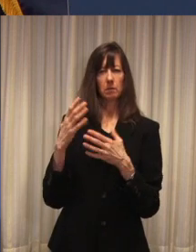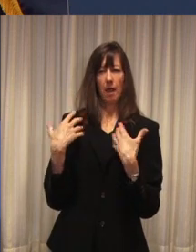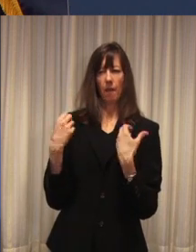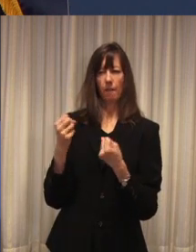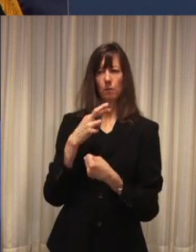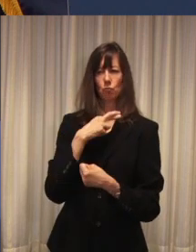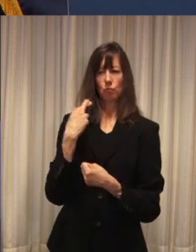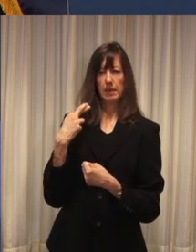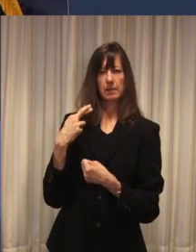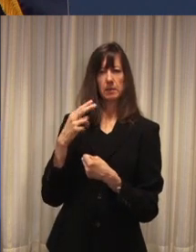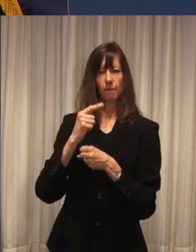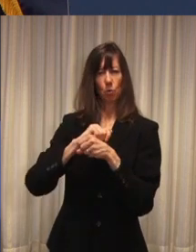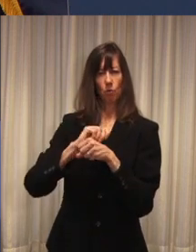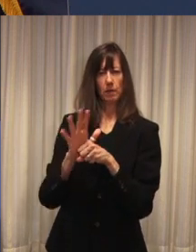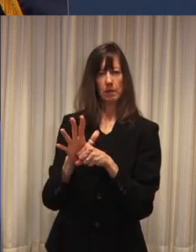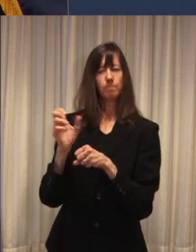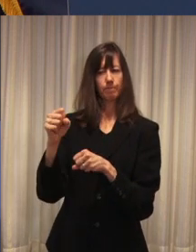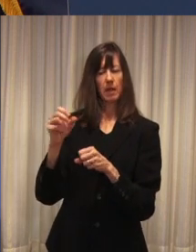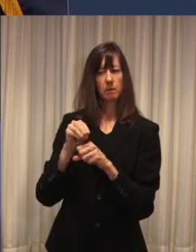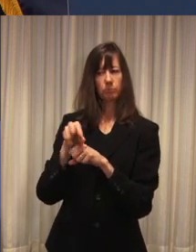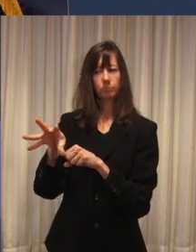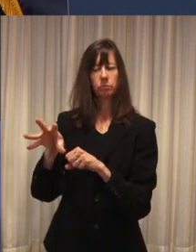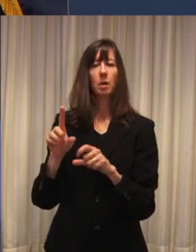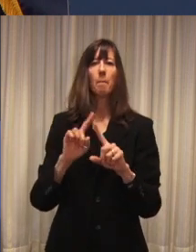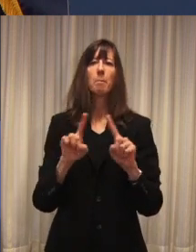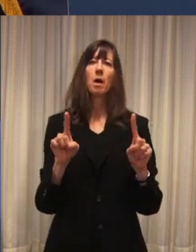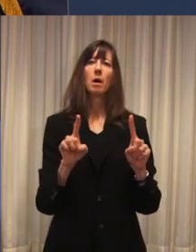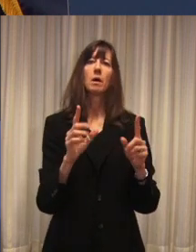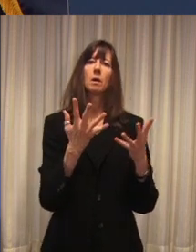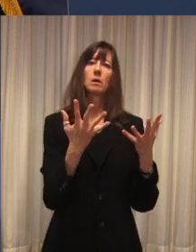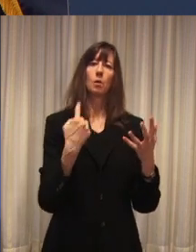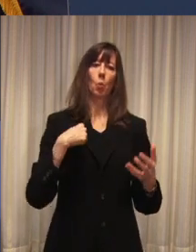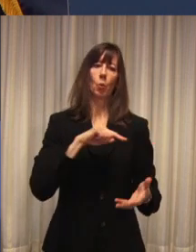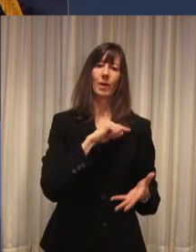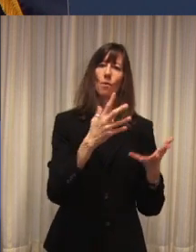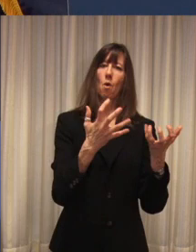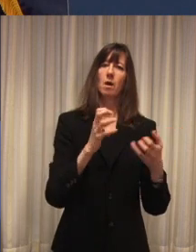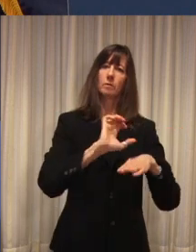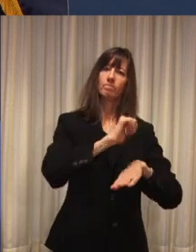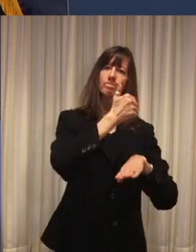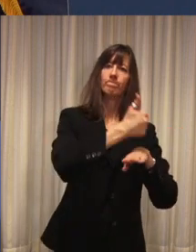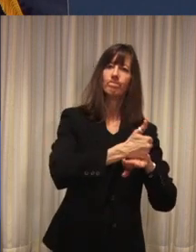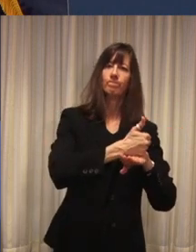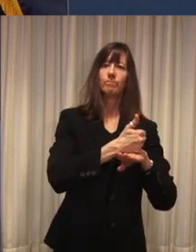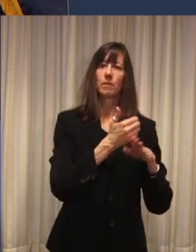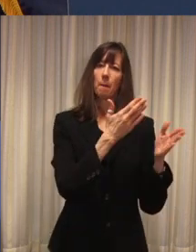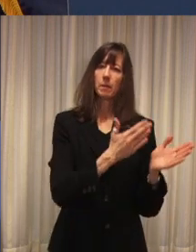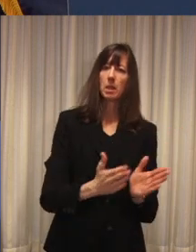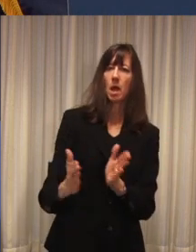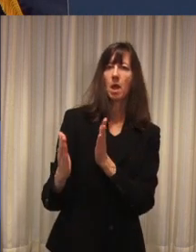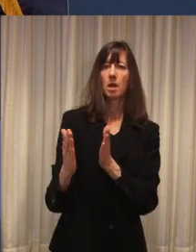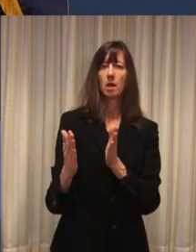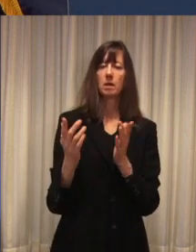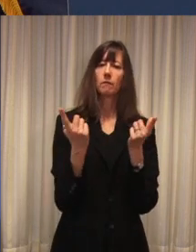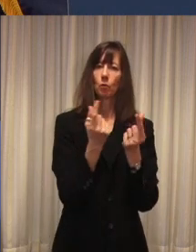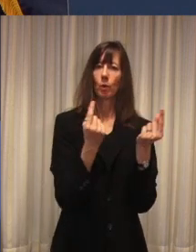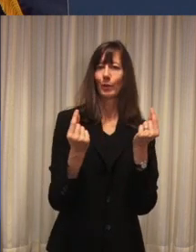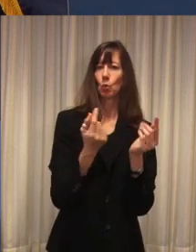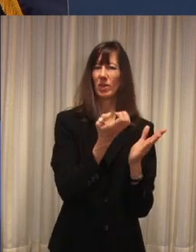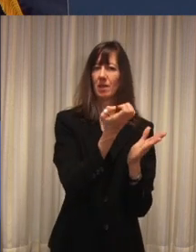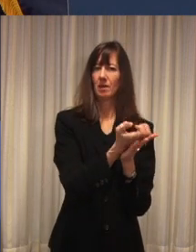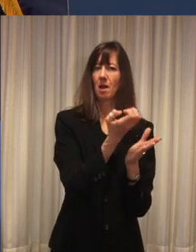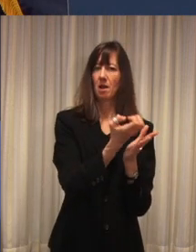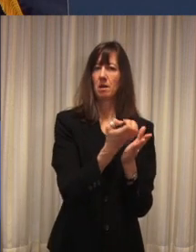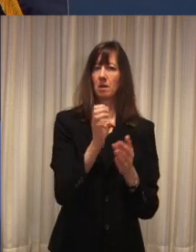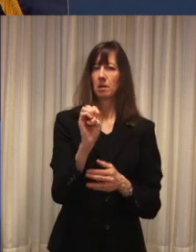in parallel planning and getting ready and getting in place a plan to get the economy going again here in Ulster County. And so I'm